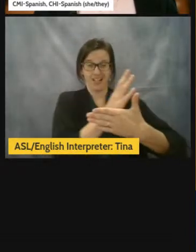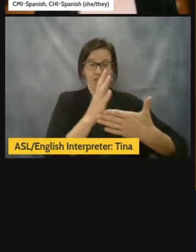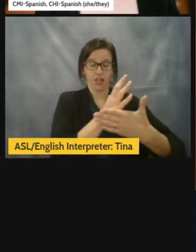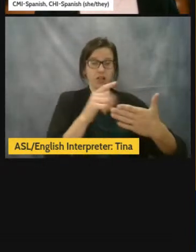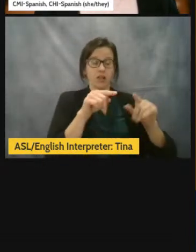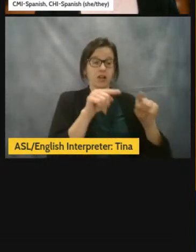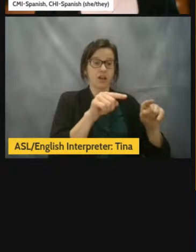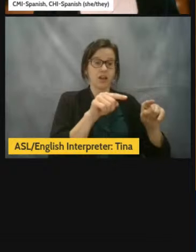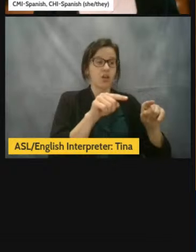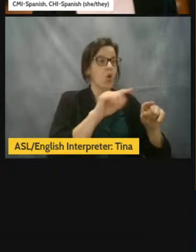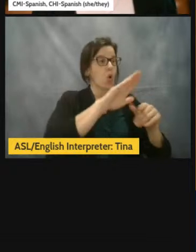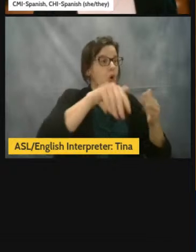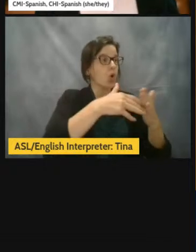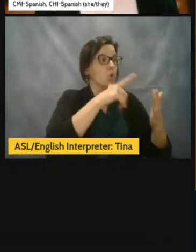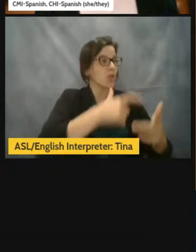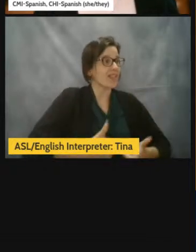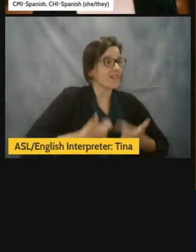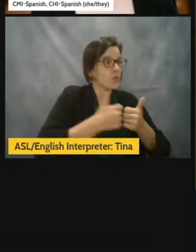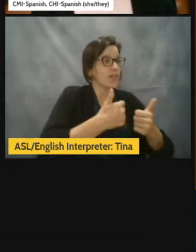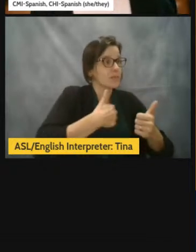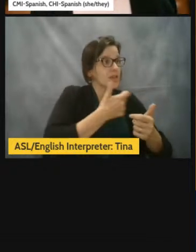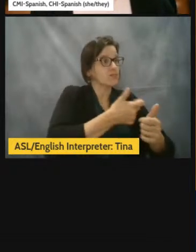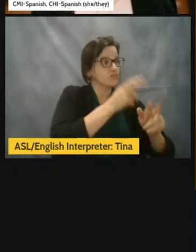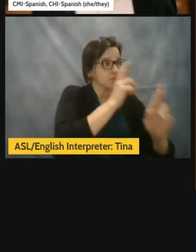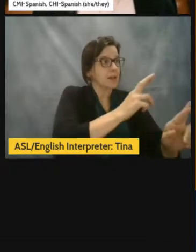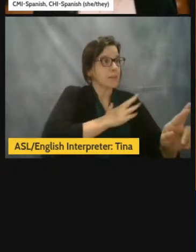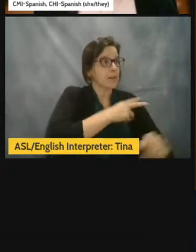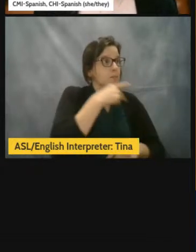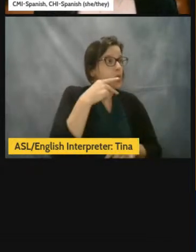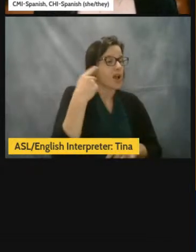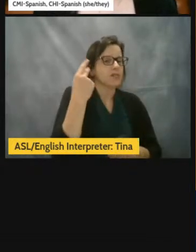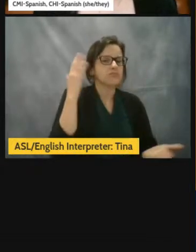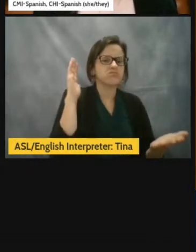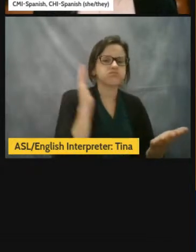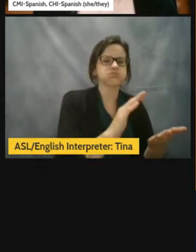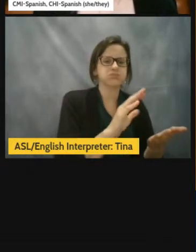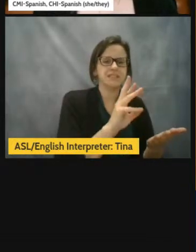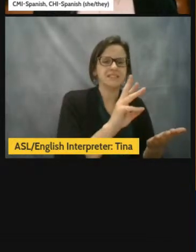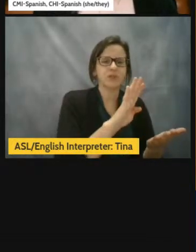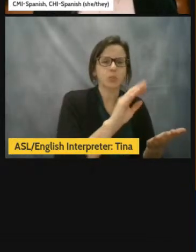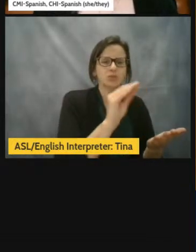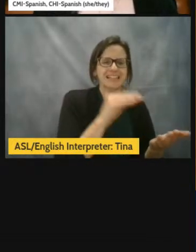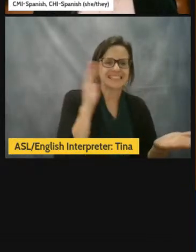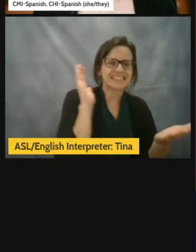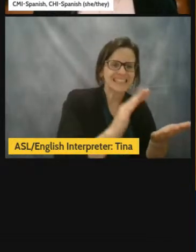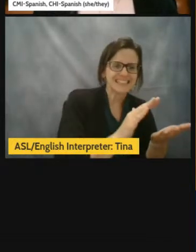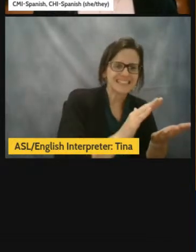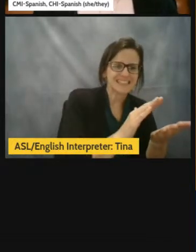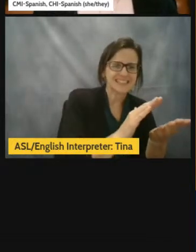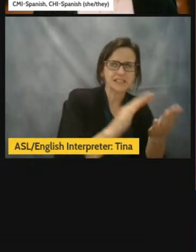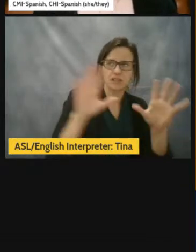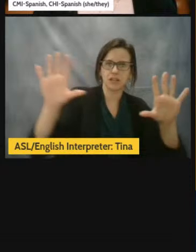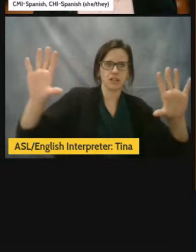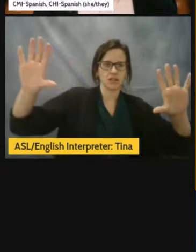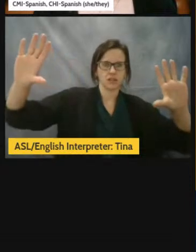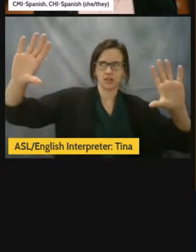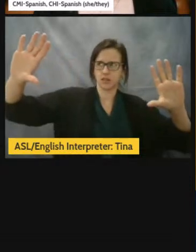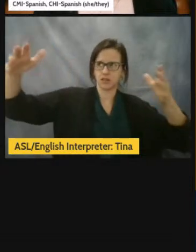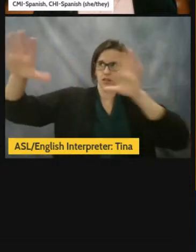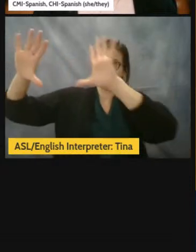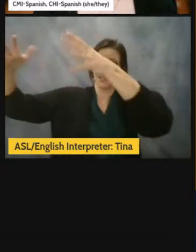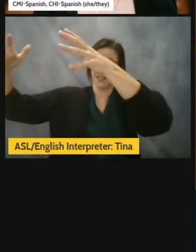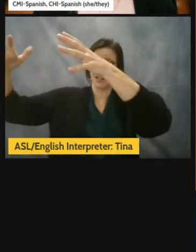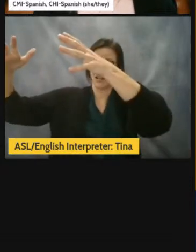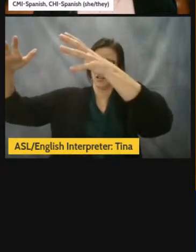Among transgender and non-binary youth, usage of chosen name resulted in a 29%